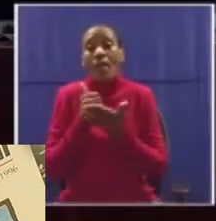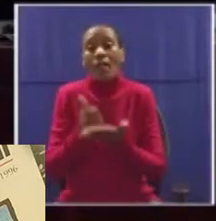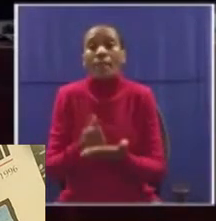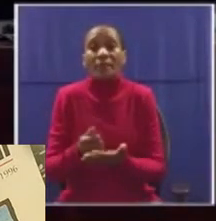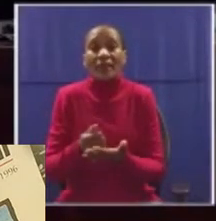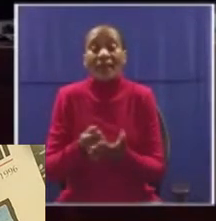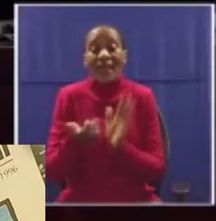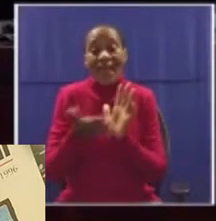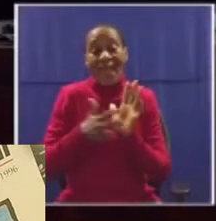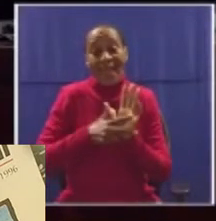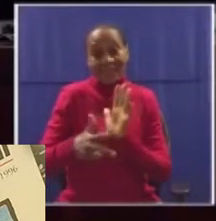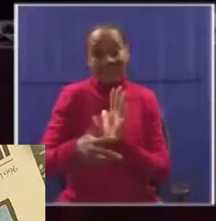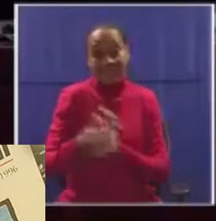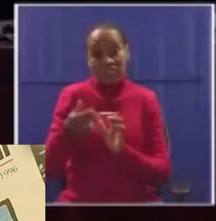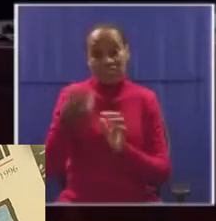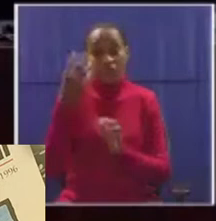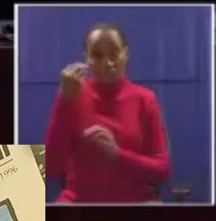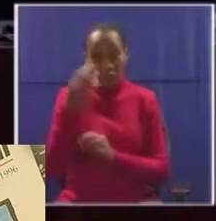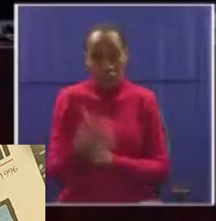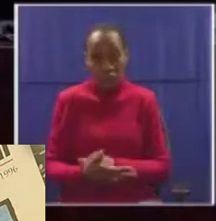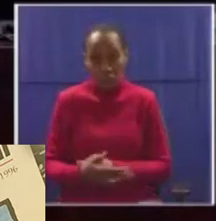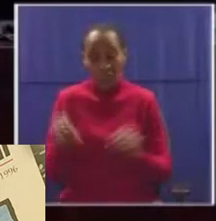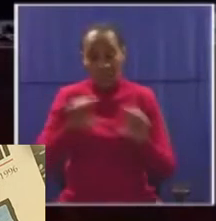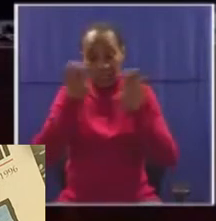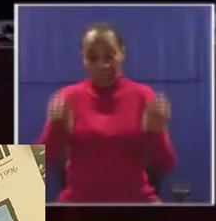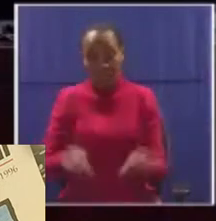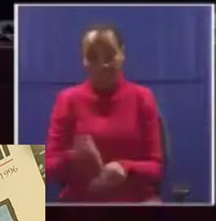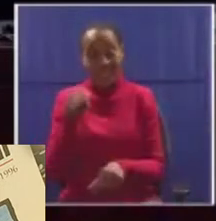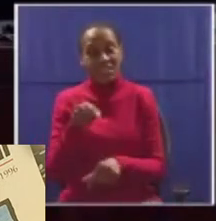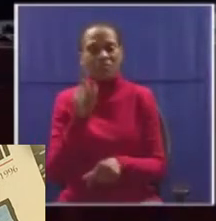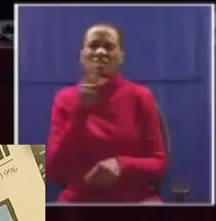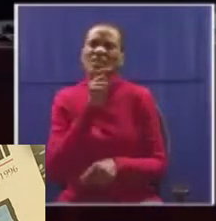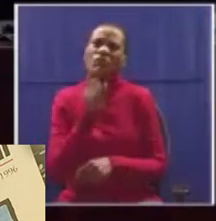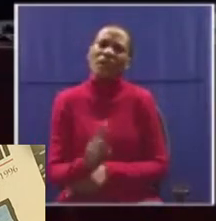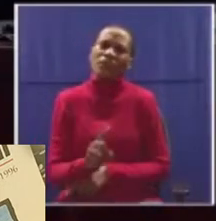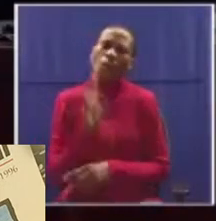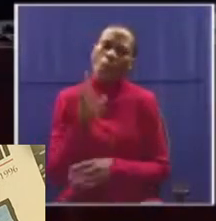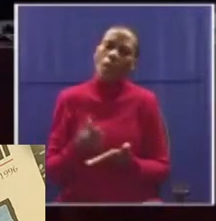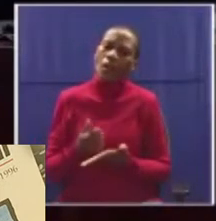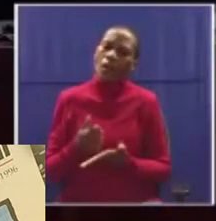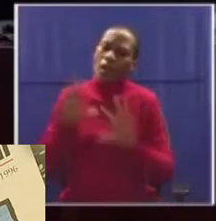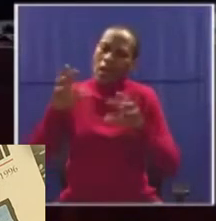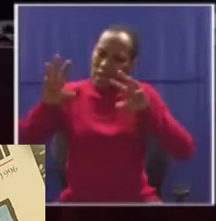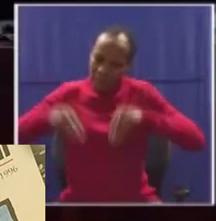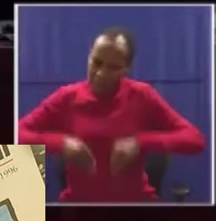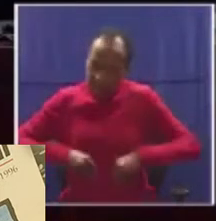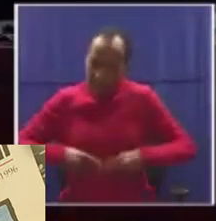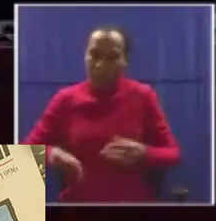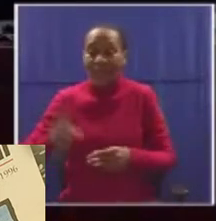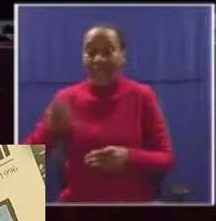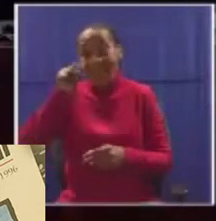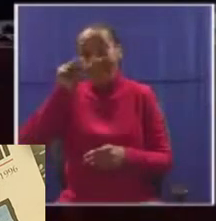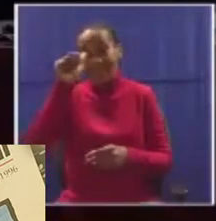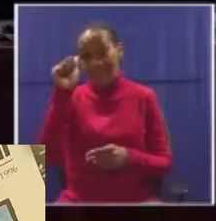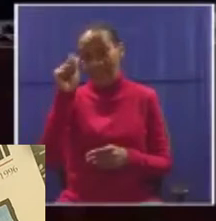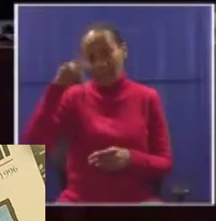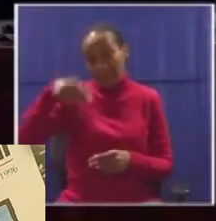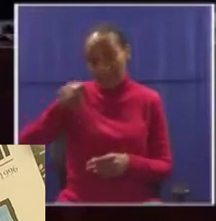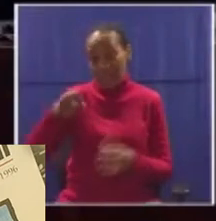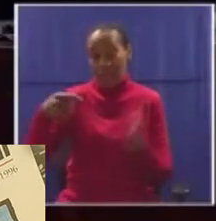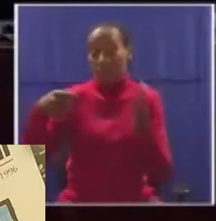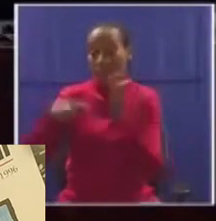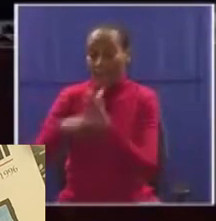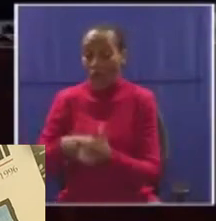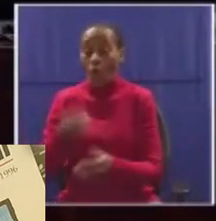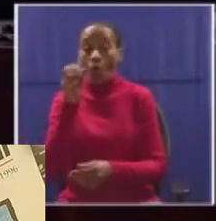information Acts this certificate will allow the South African Police Service to purchase and use